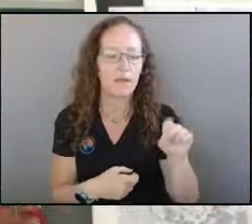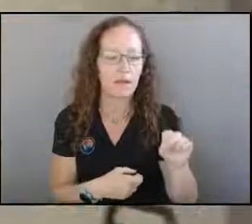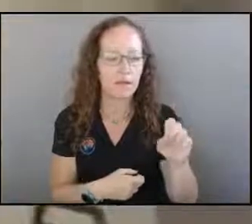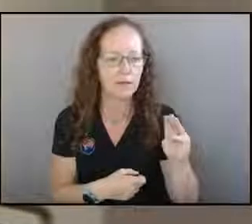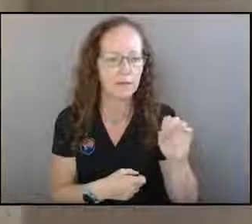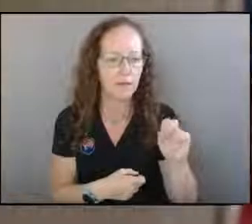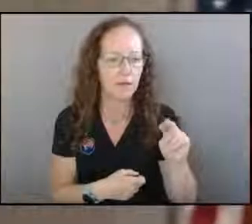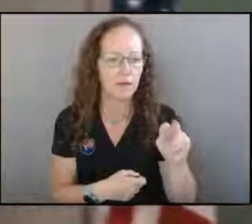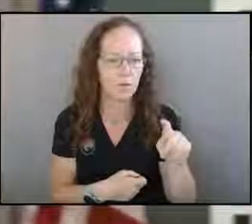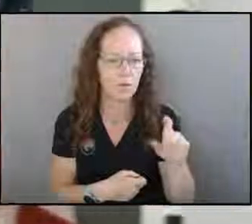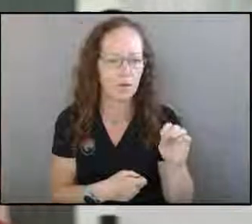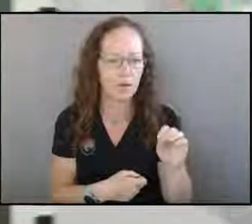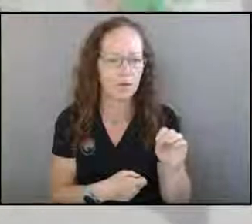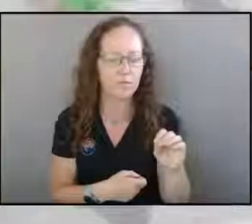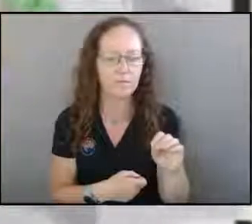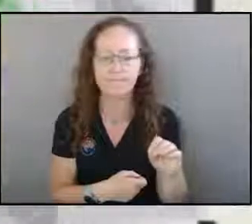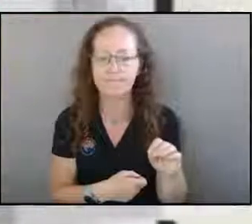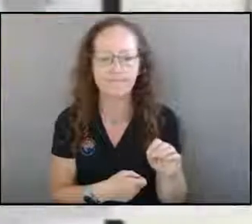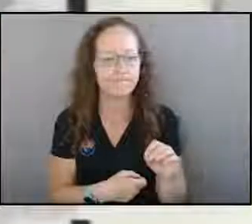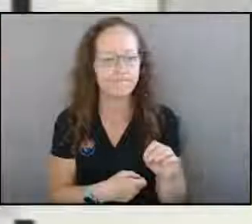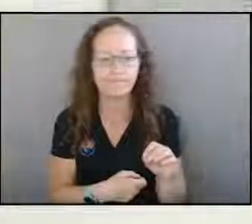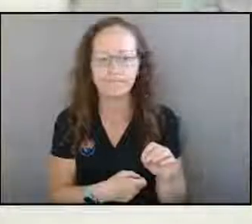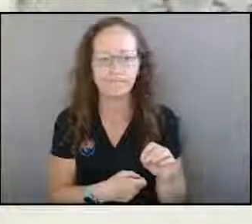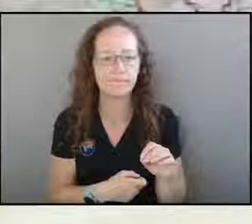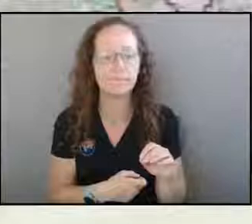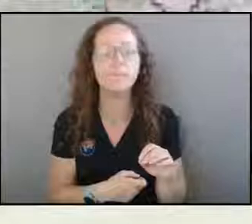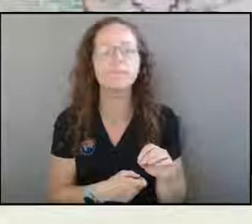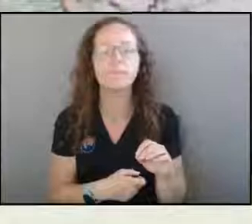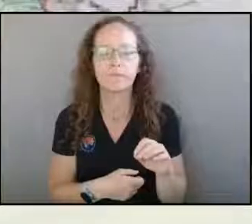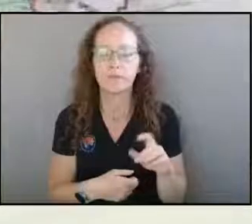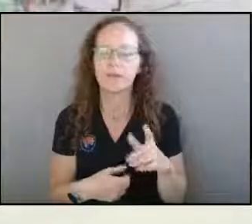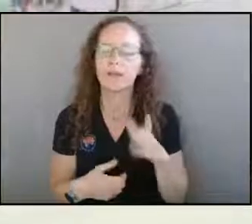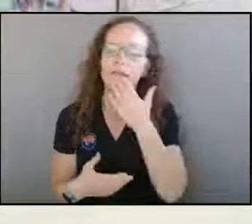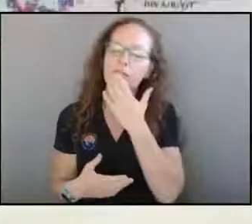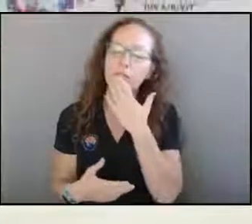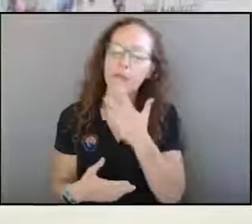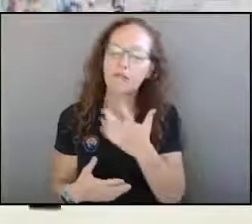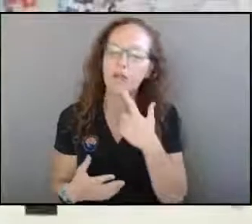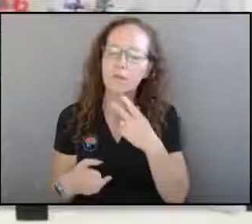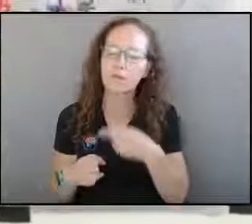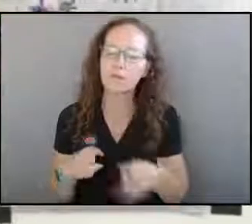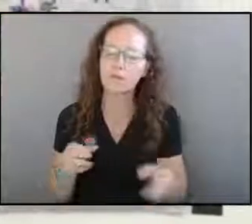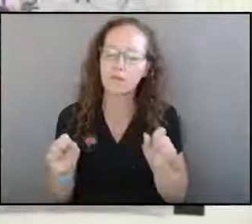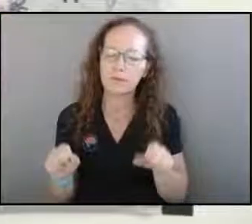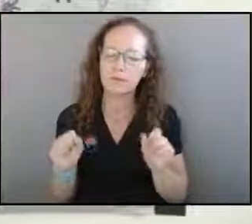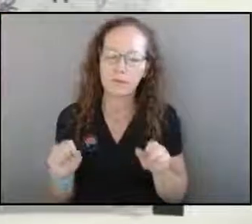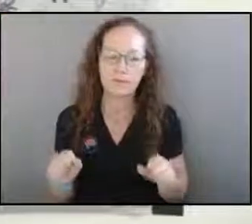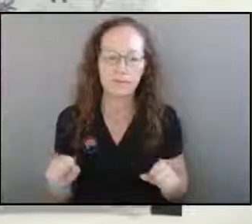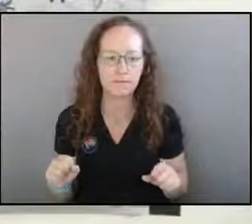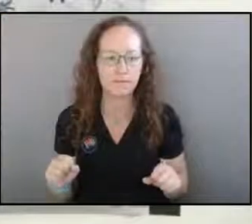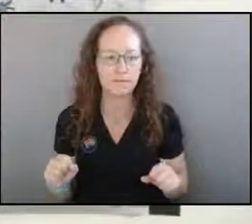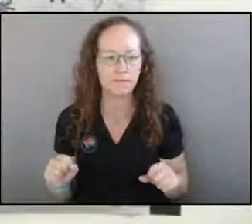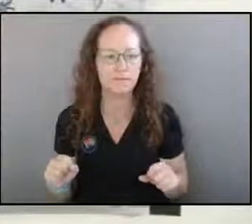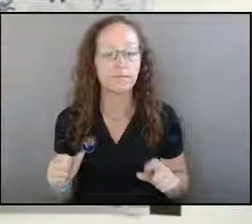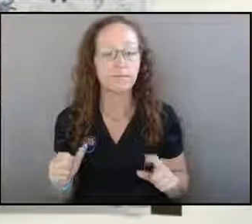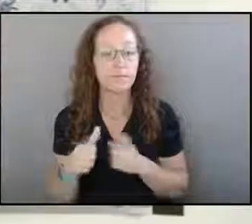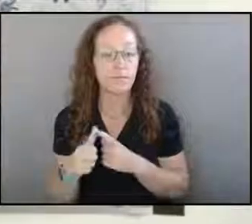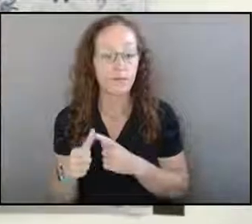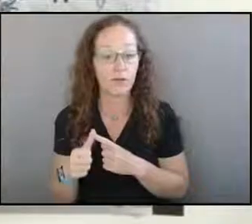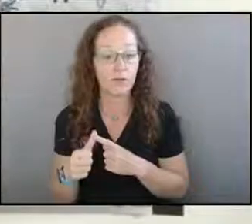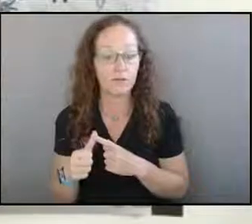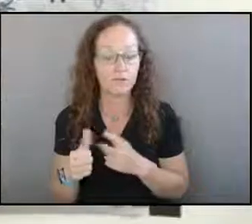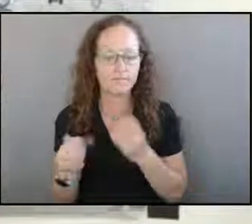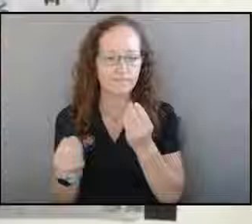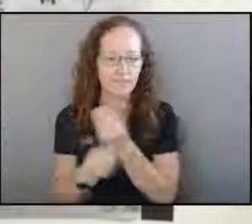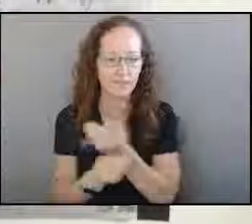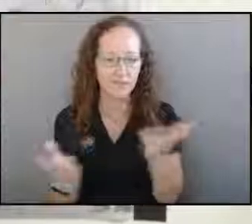everybody. I'll be as short as I can be. First of all, I just want to let everybody know